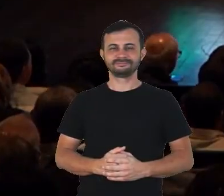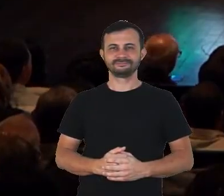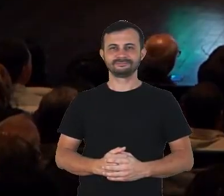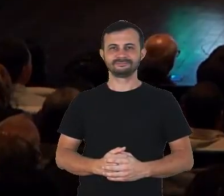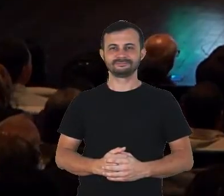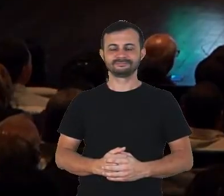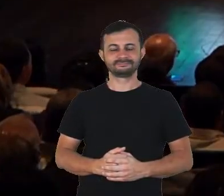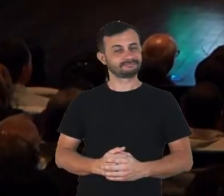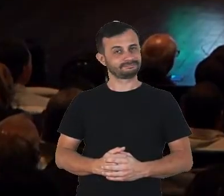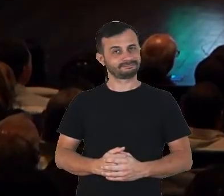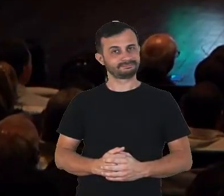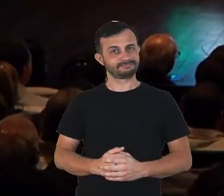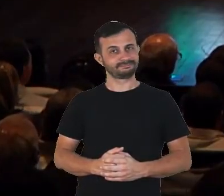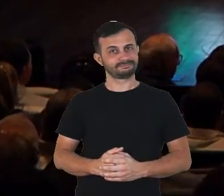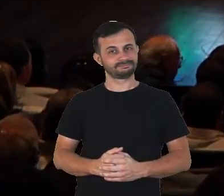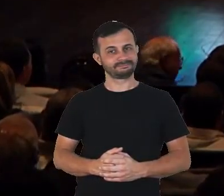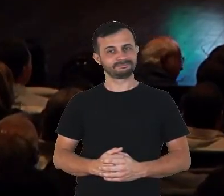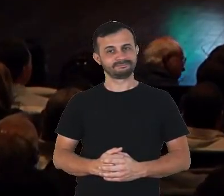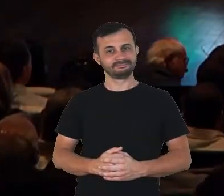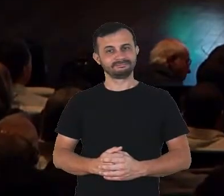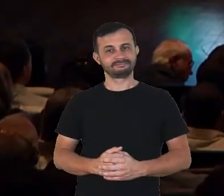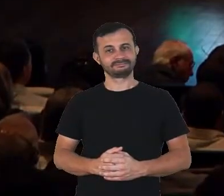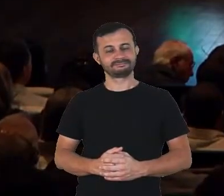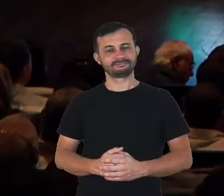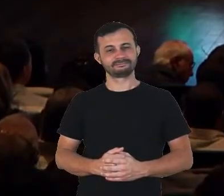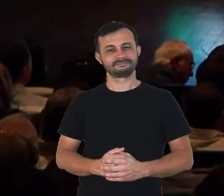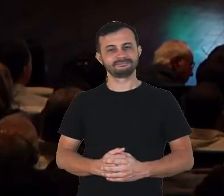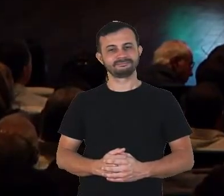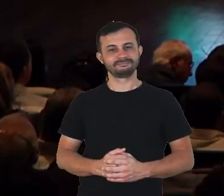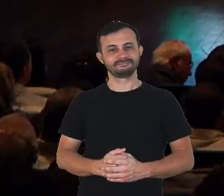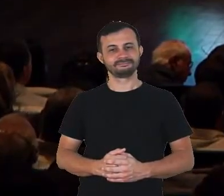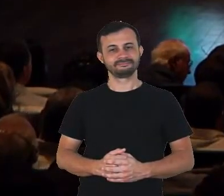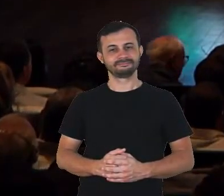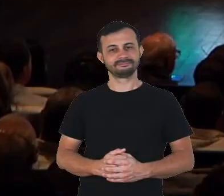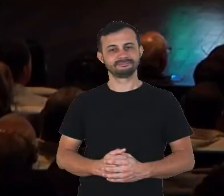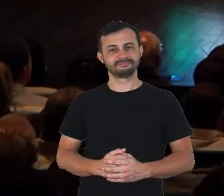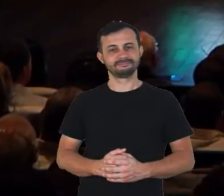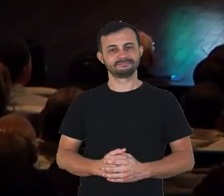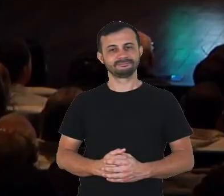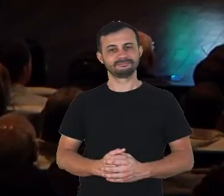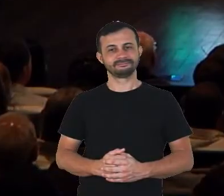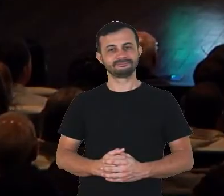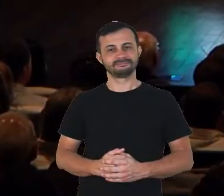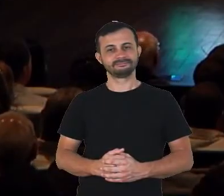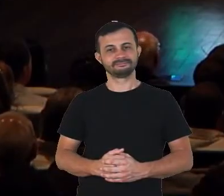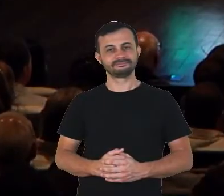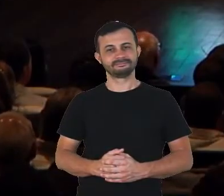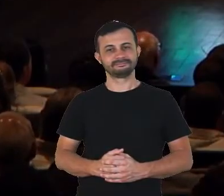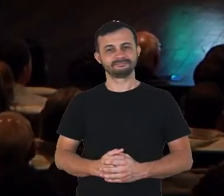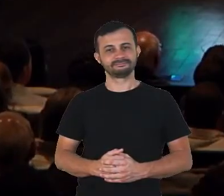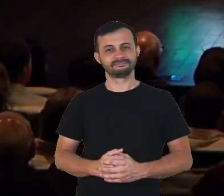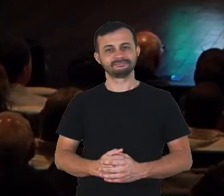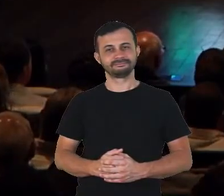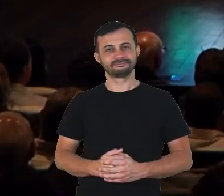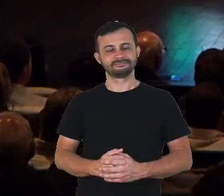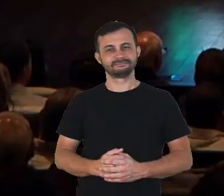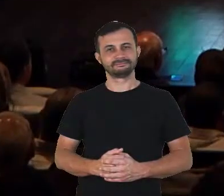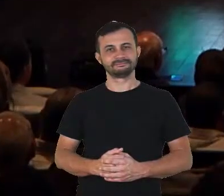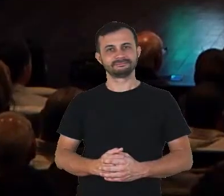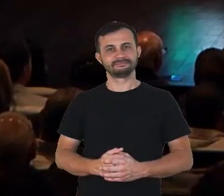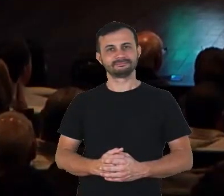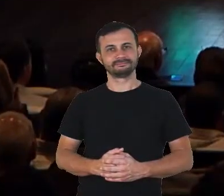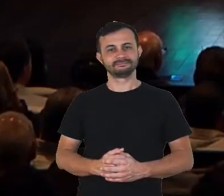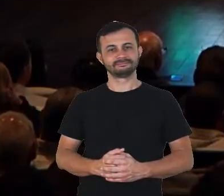Well, Dr. Prisco, it was a comprehensive presentation covering most of the key aspects that we must look